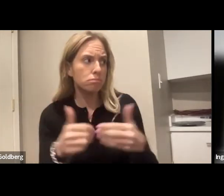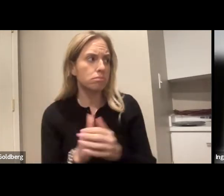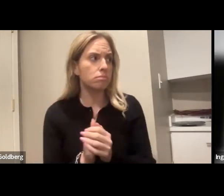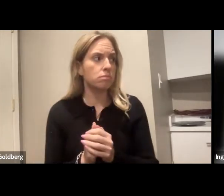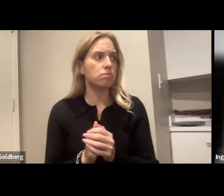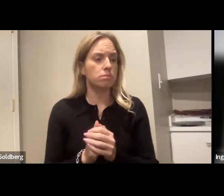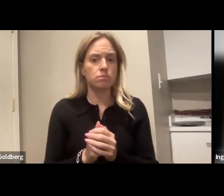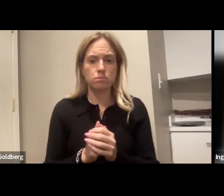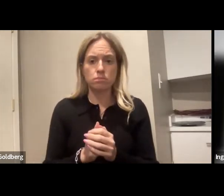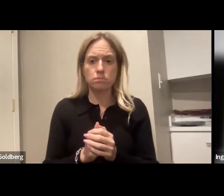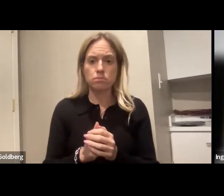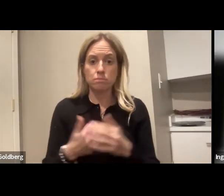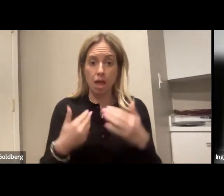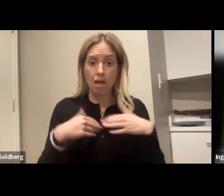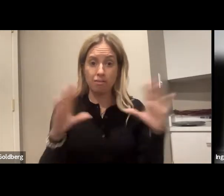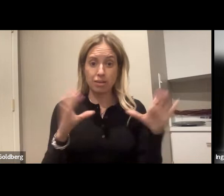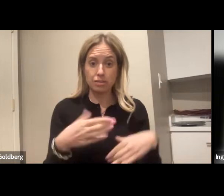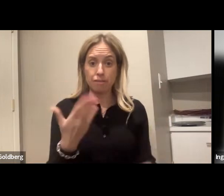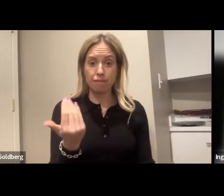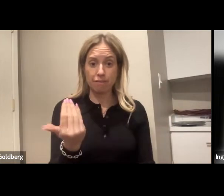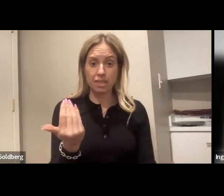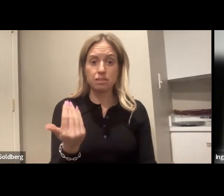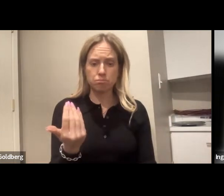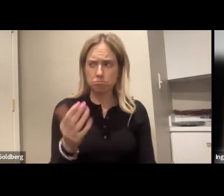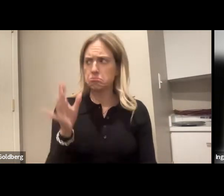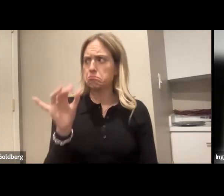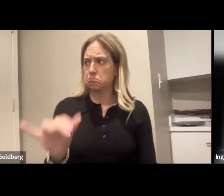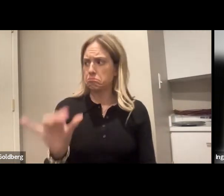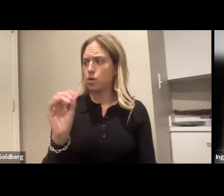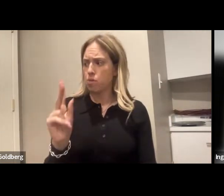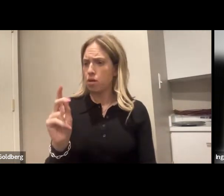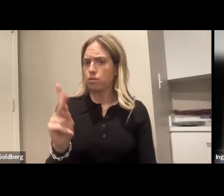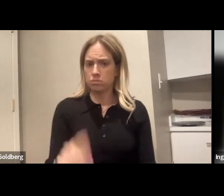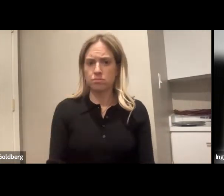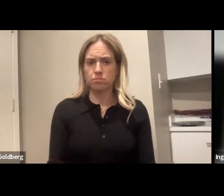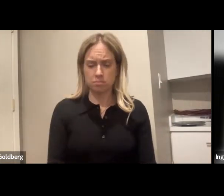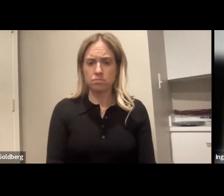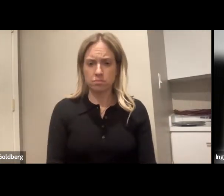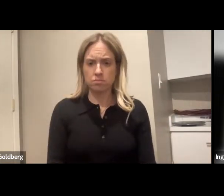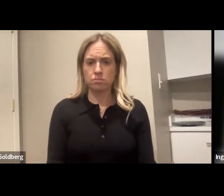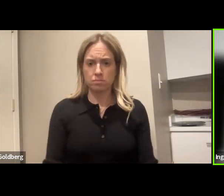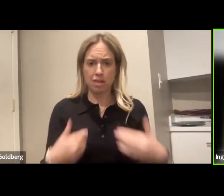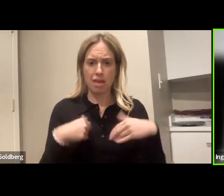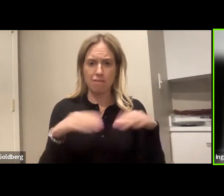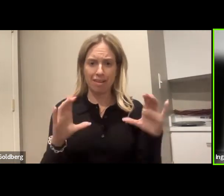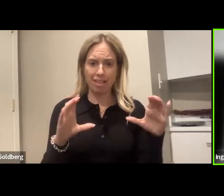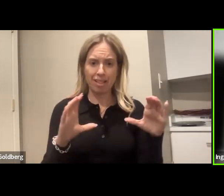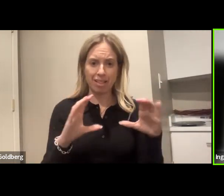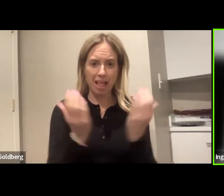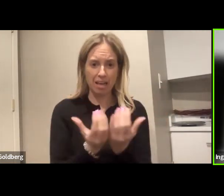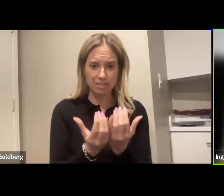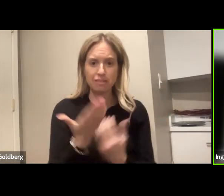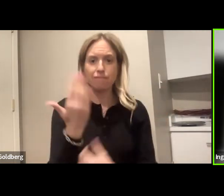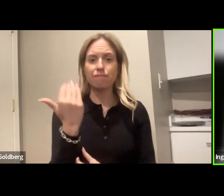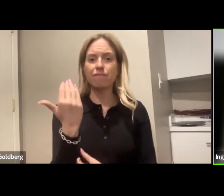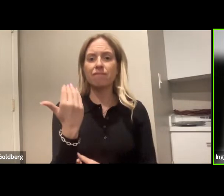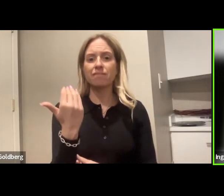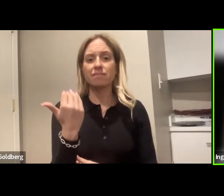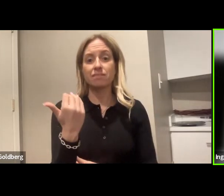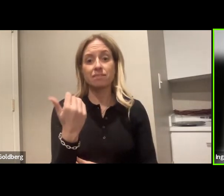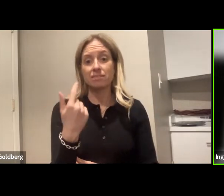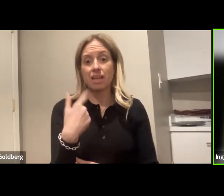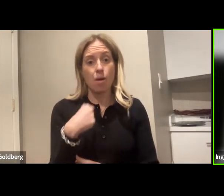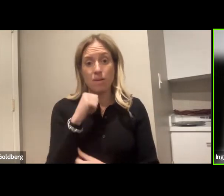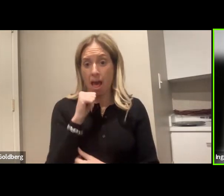a class of 15. Okay. Yep. We have a class of 15. And like I said, I wasn't in high school,